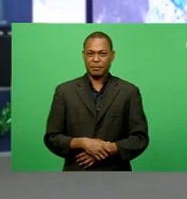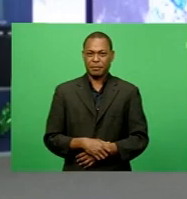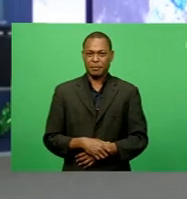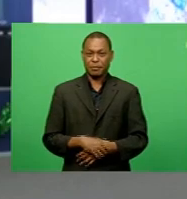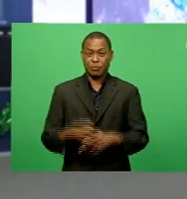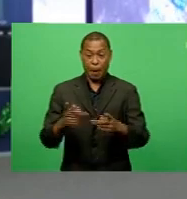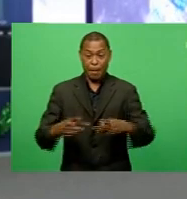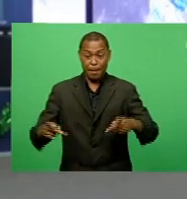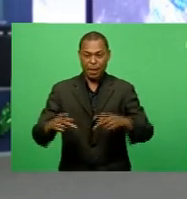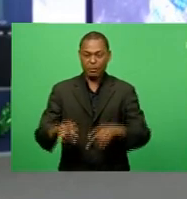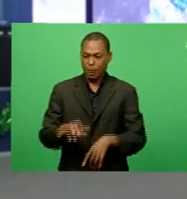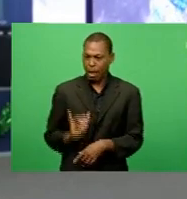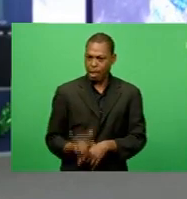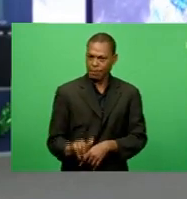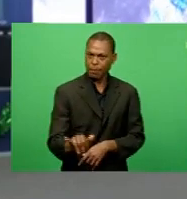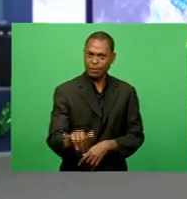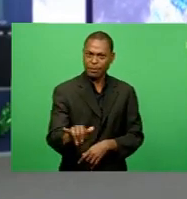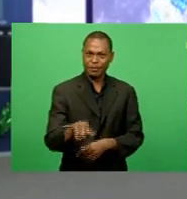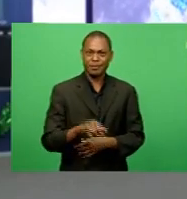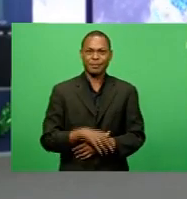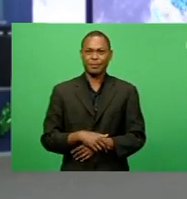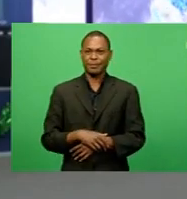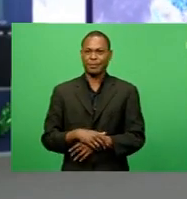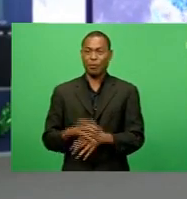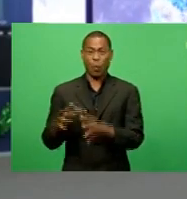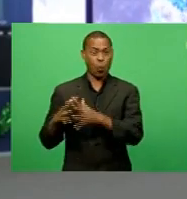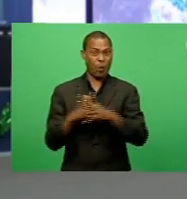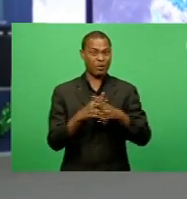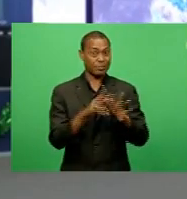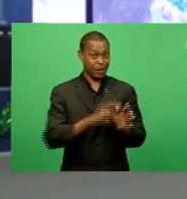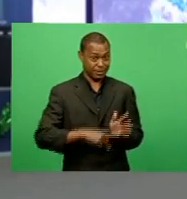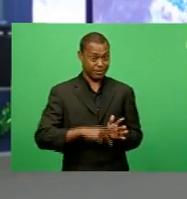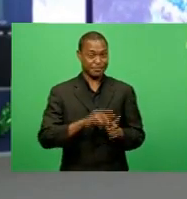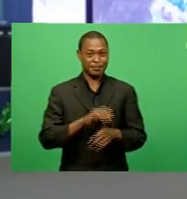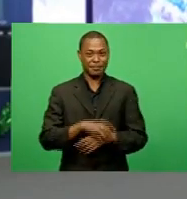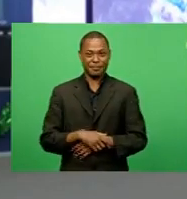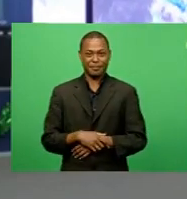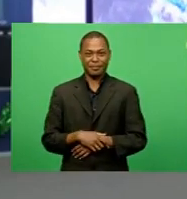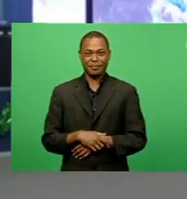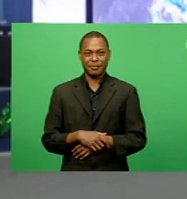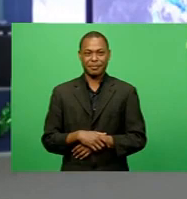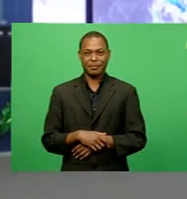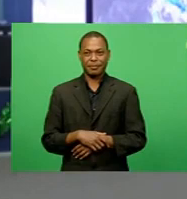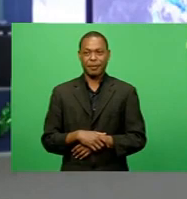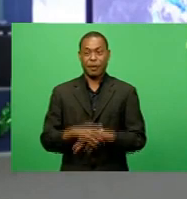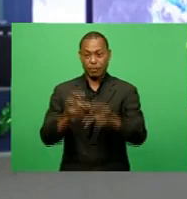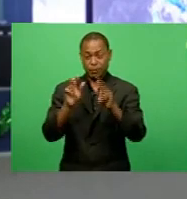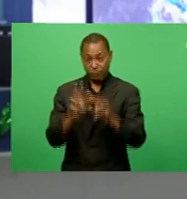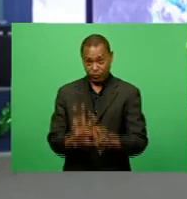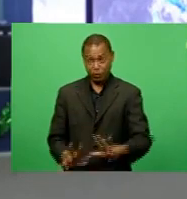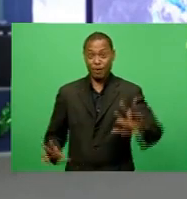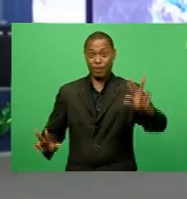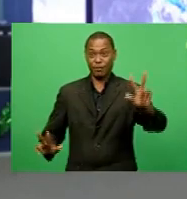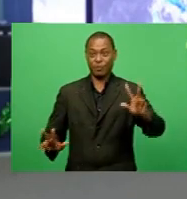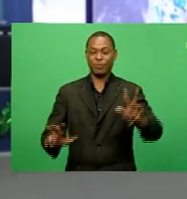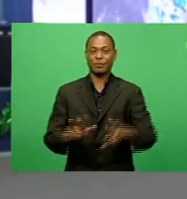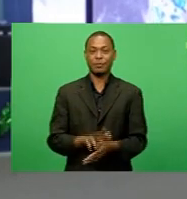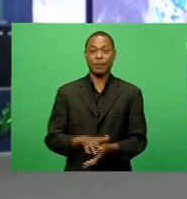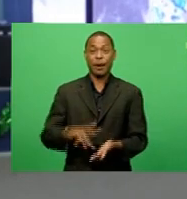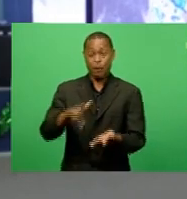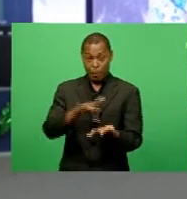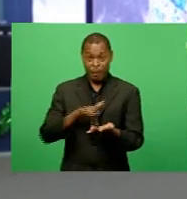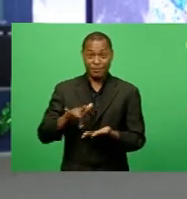places like Yasa and Mamanuda, western half of Viti Levu, western half of Vanu Levu, the Lomai Viti